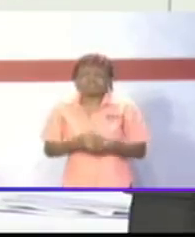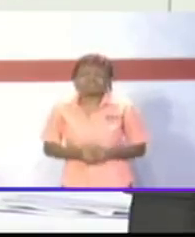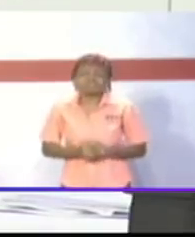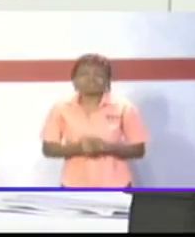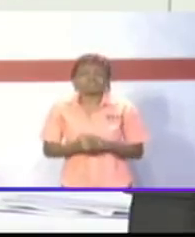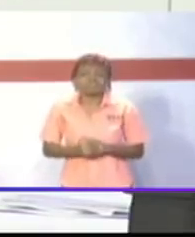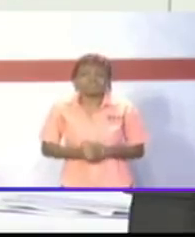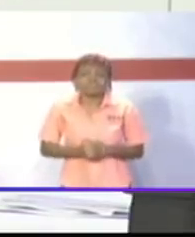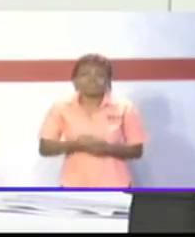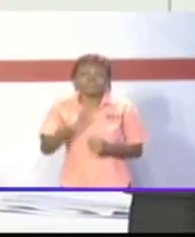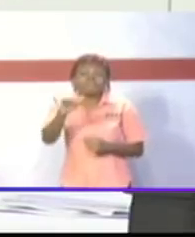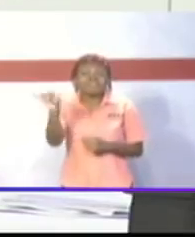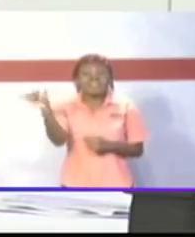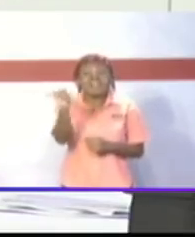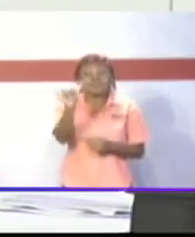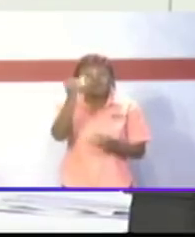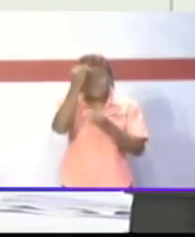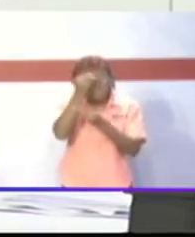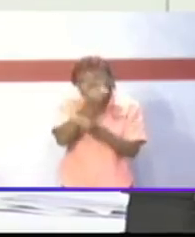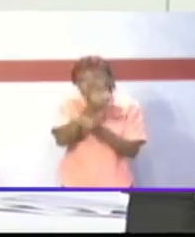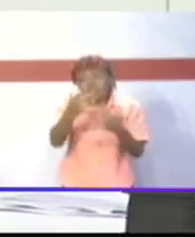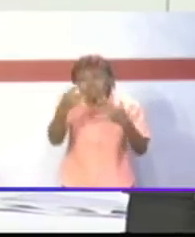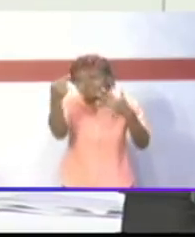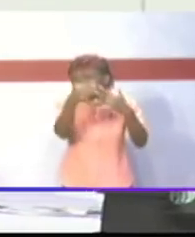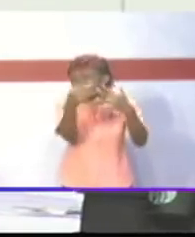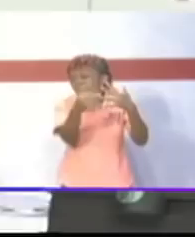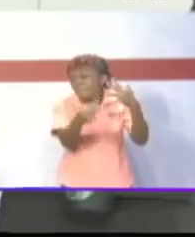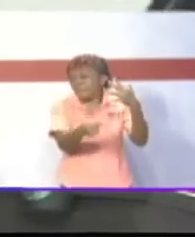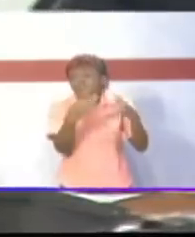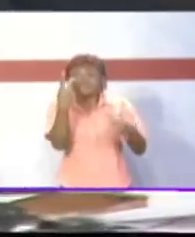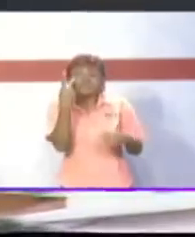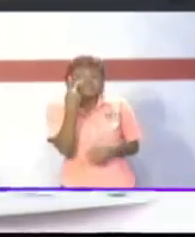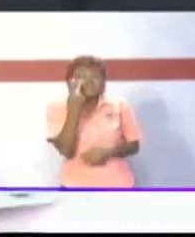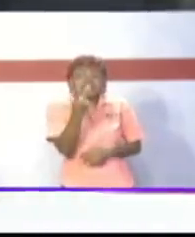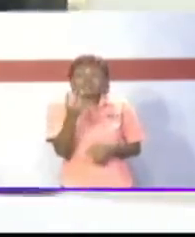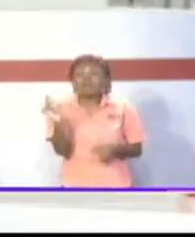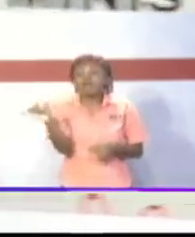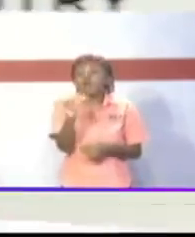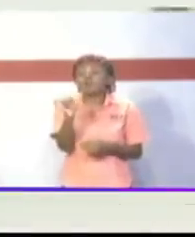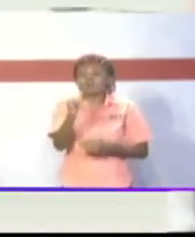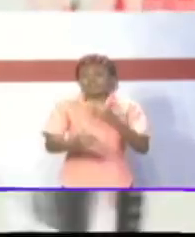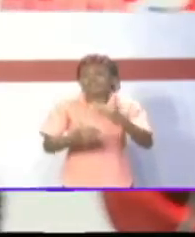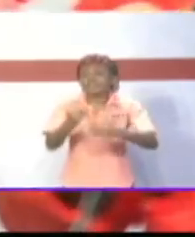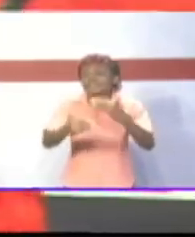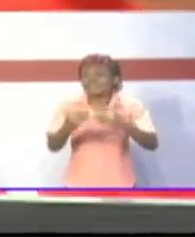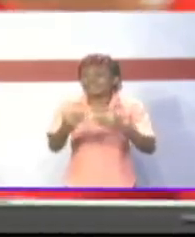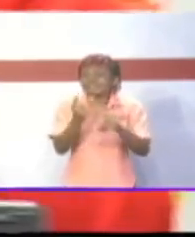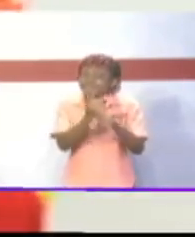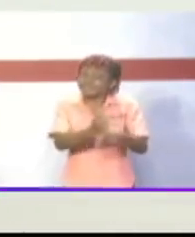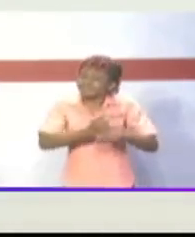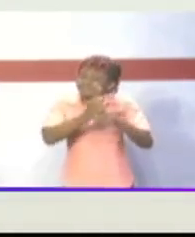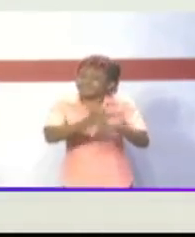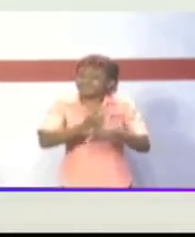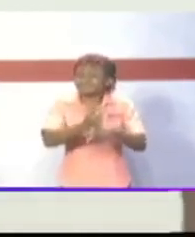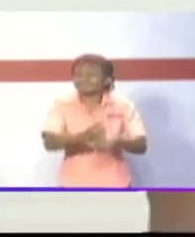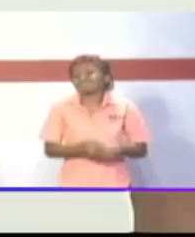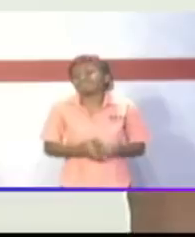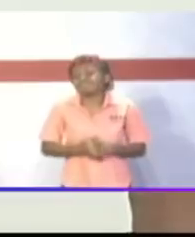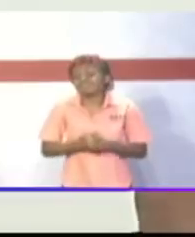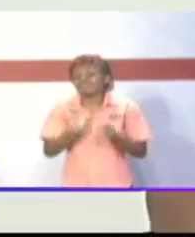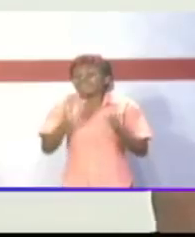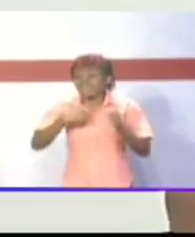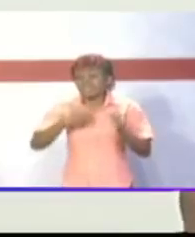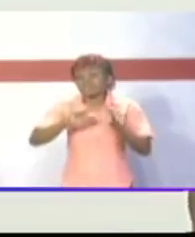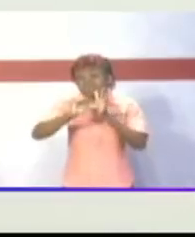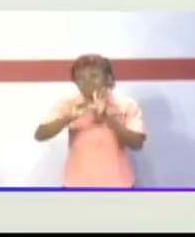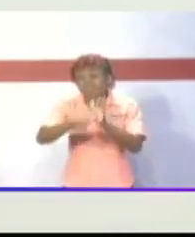the processes for seeking care. Thank you very much. Thank you very much, Dr. Richards. We go to TTT News. We are